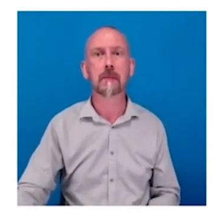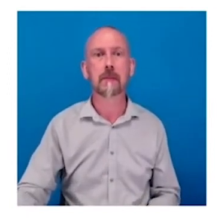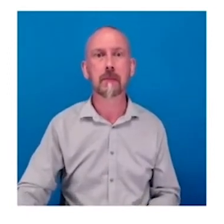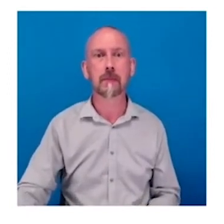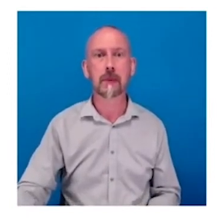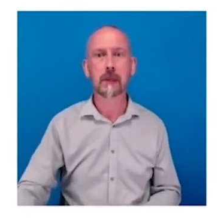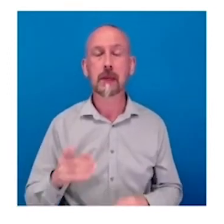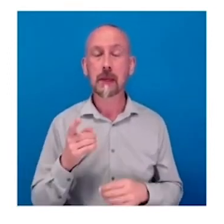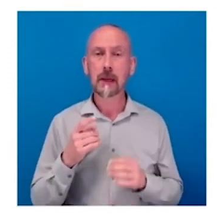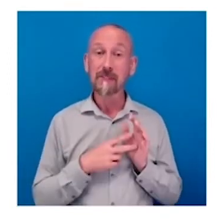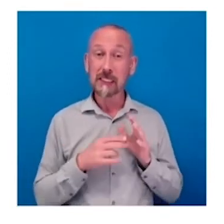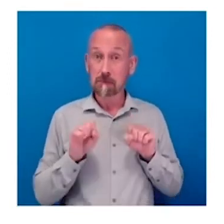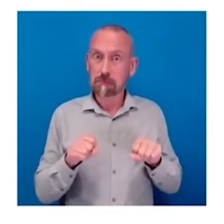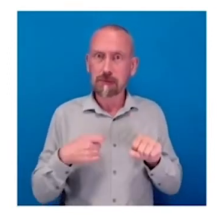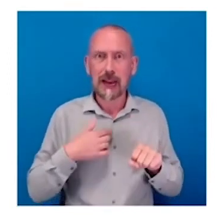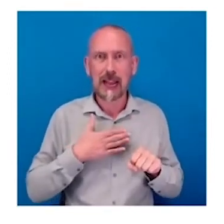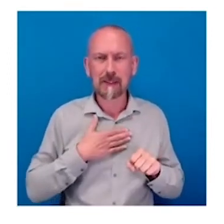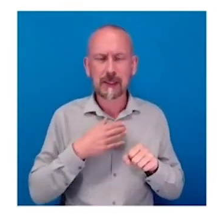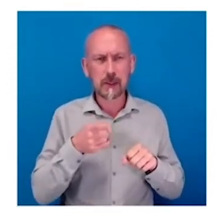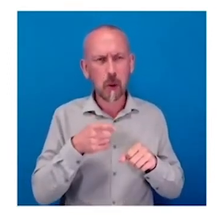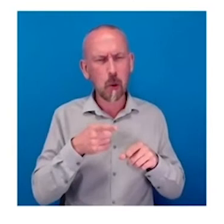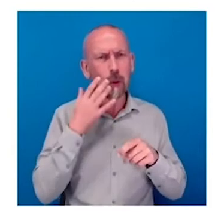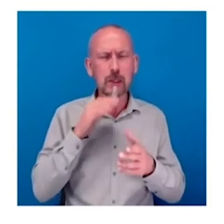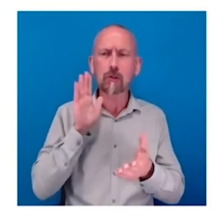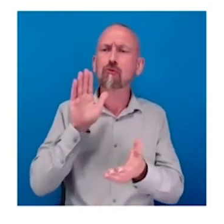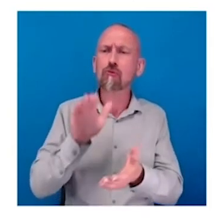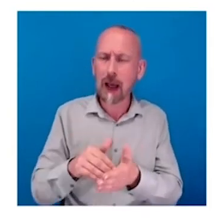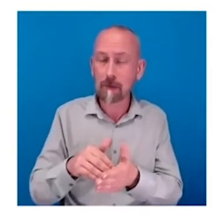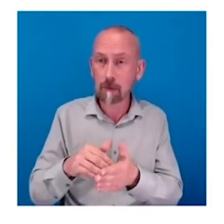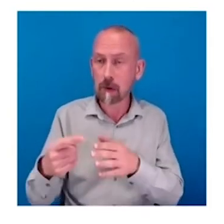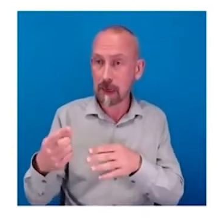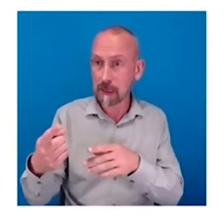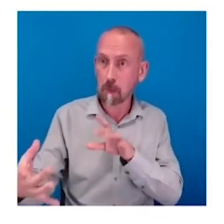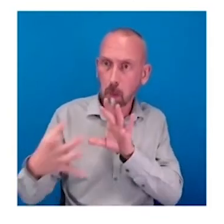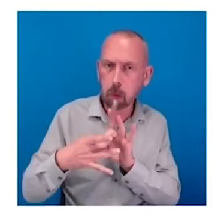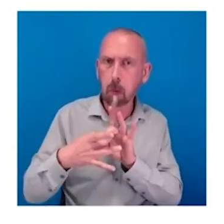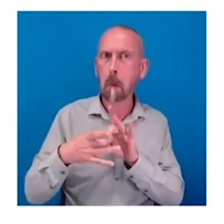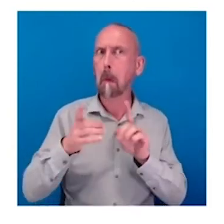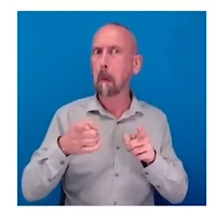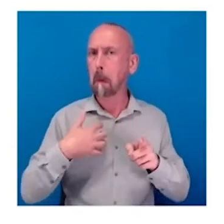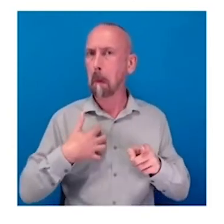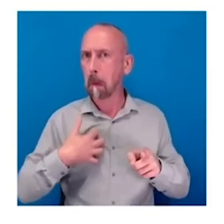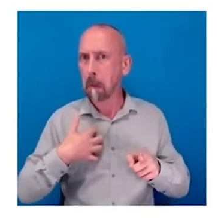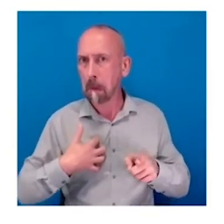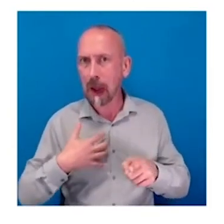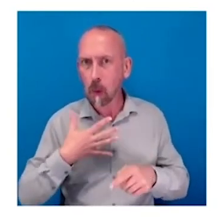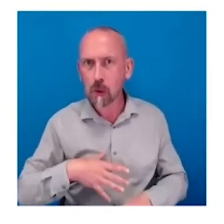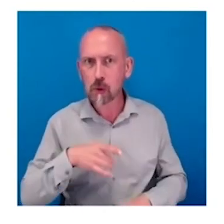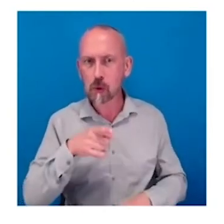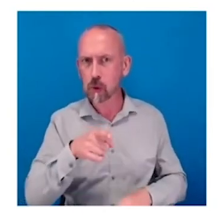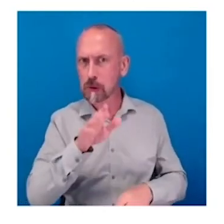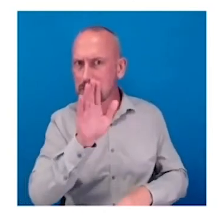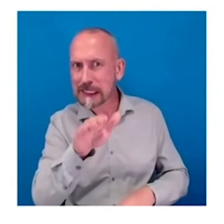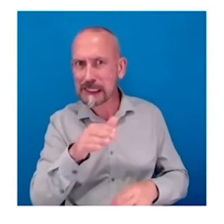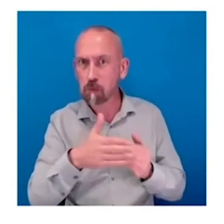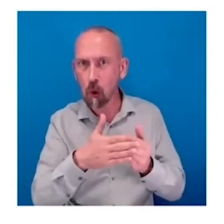so they know when they show up, they're able to get the services they need. I think that's wonderful. I think I want to talk a little bit more offline about what that is, because I